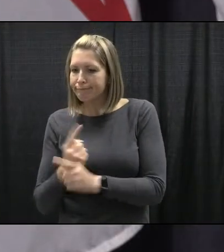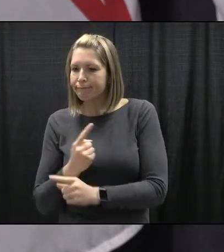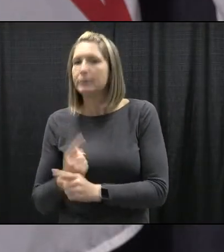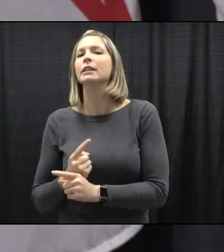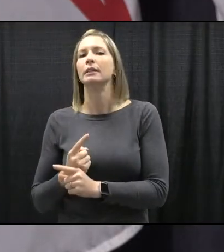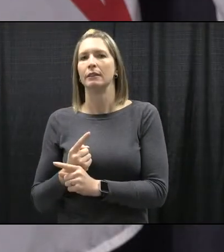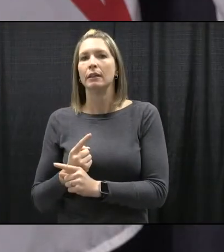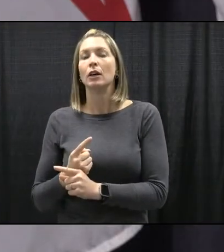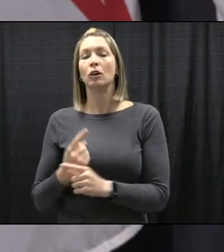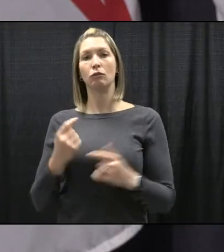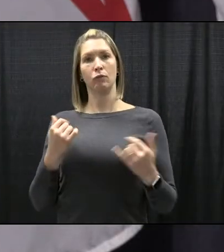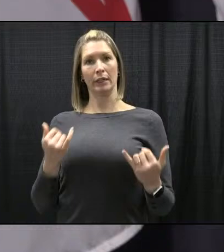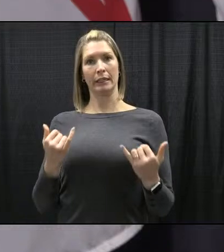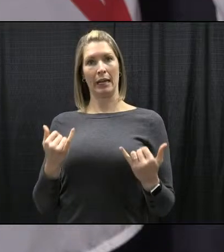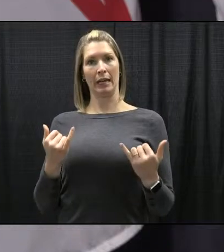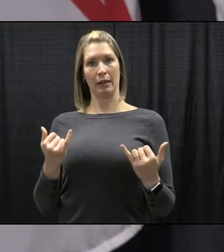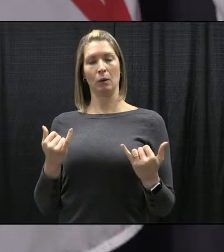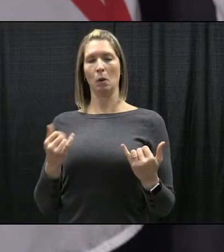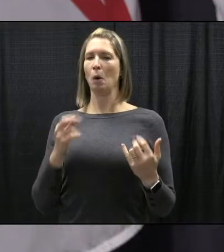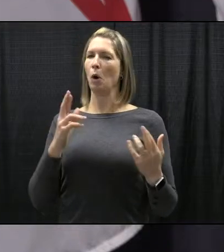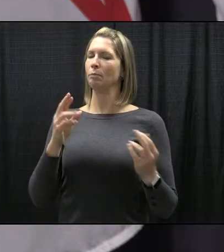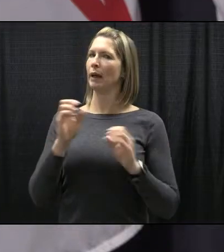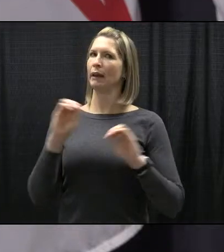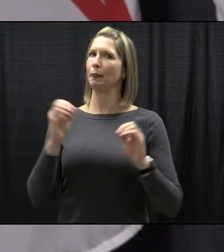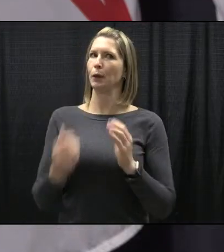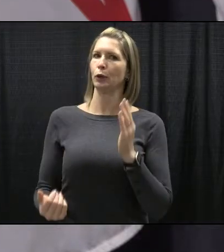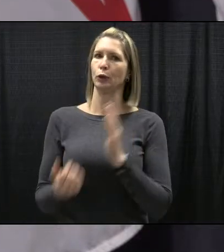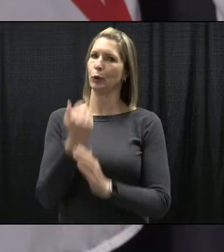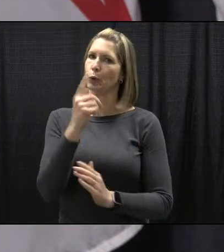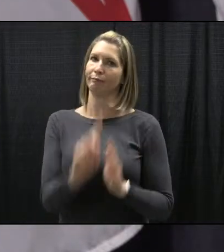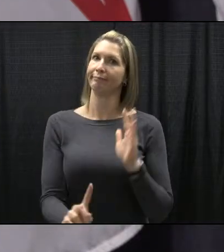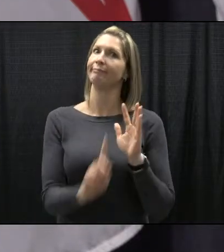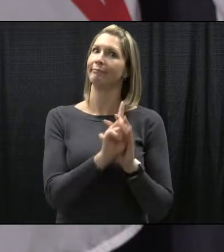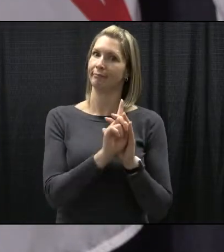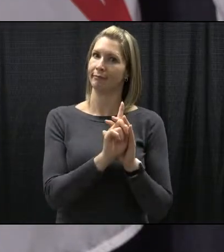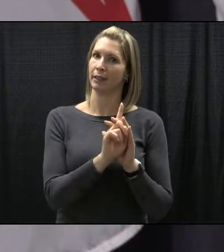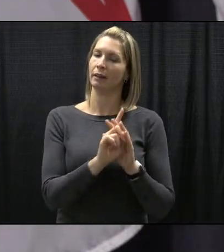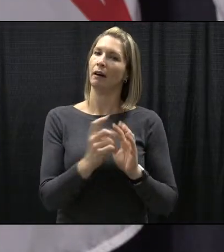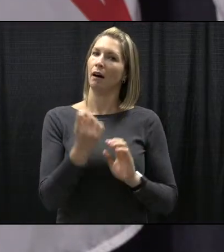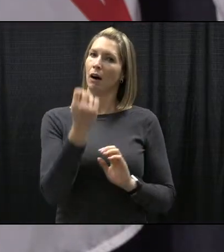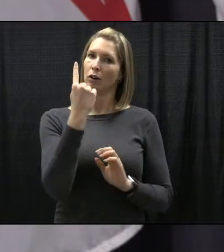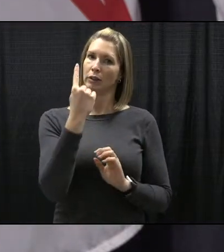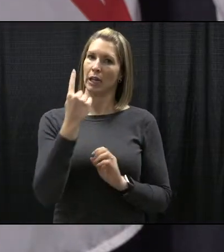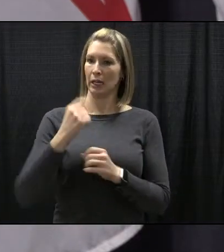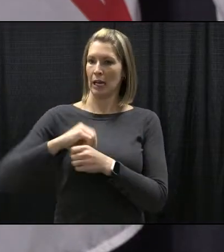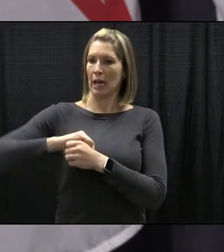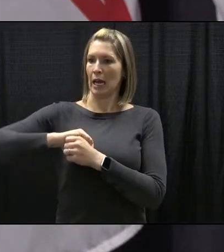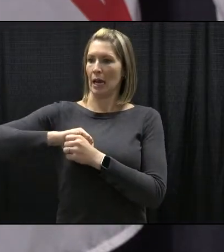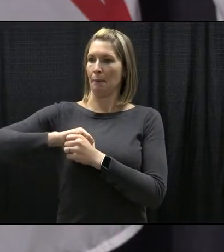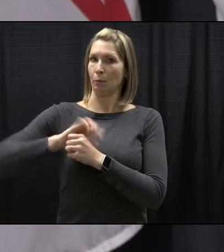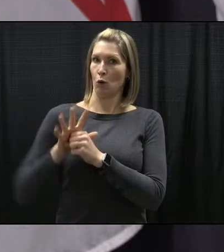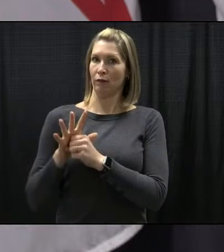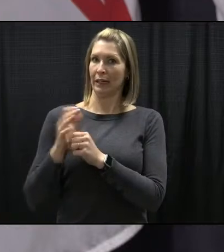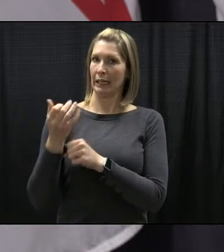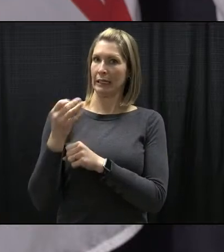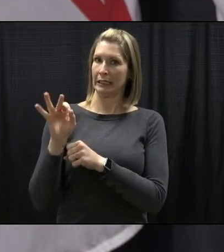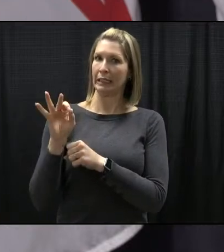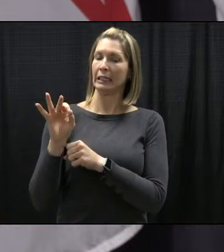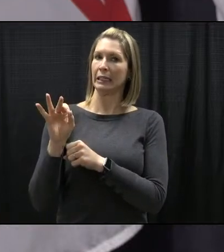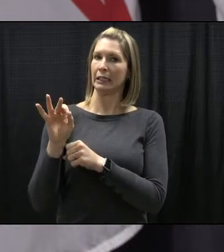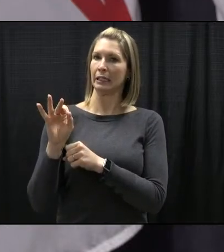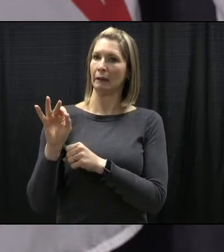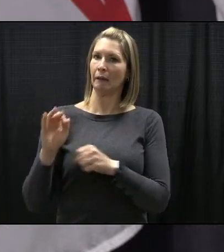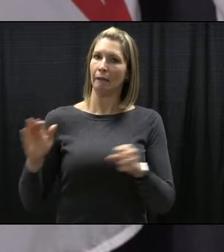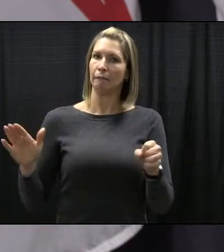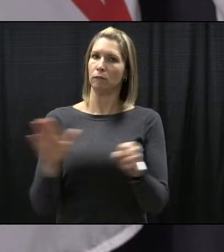All indications are that the COVID-19 virus is on the path to becoming endemic, but it is unlikely there will be